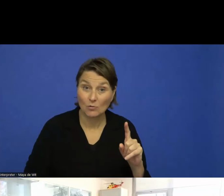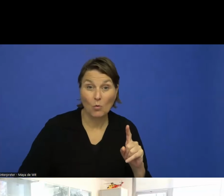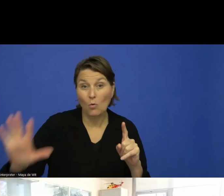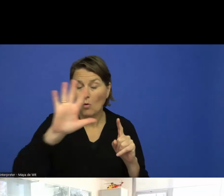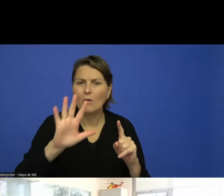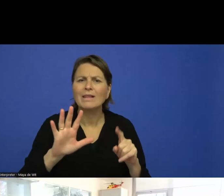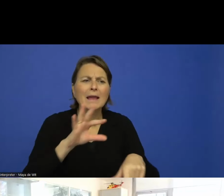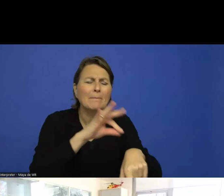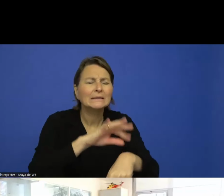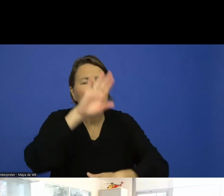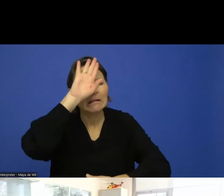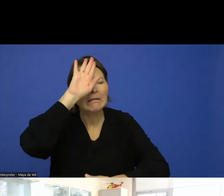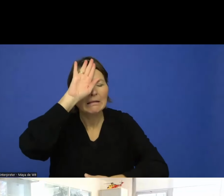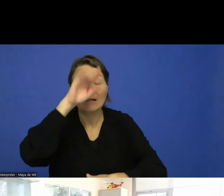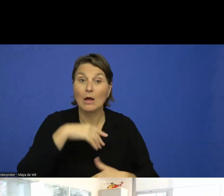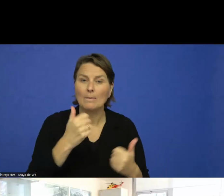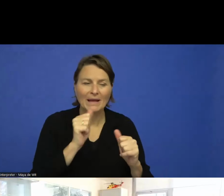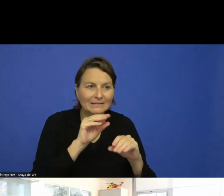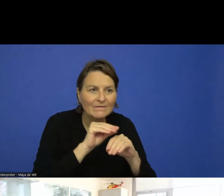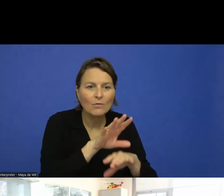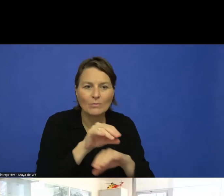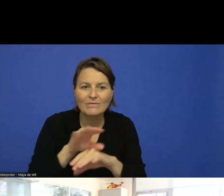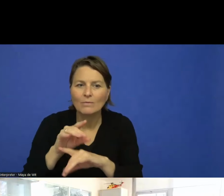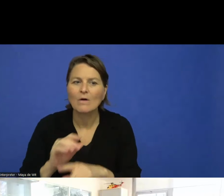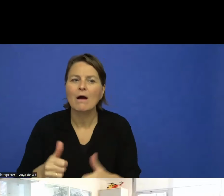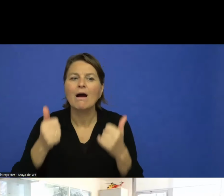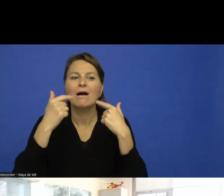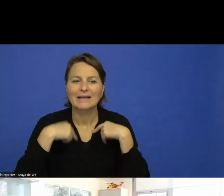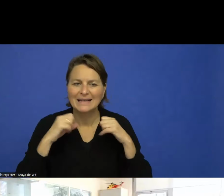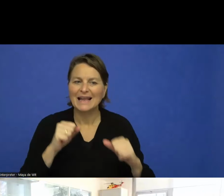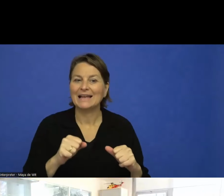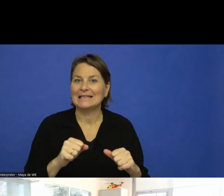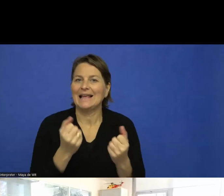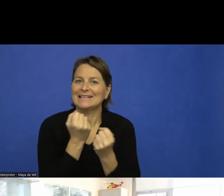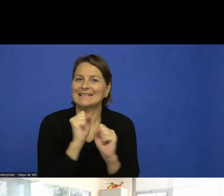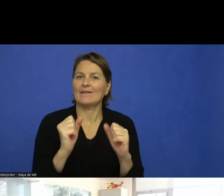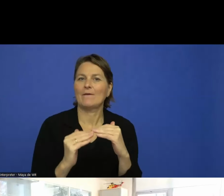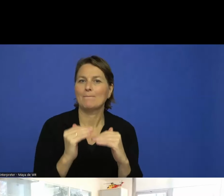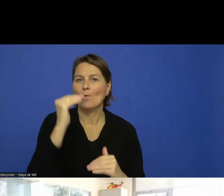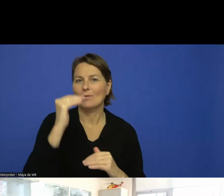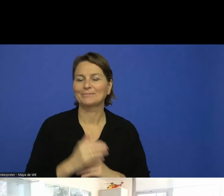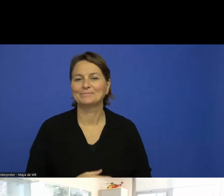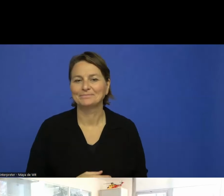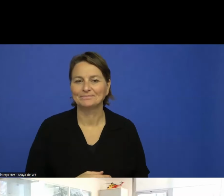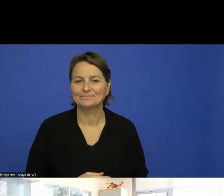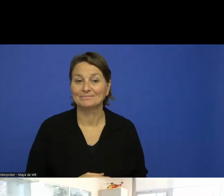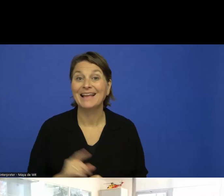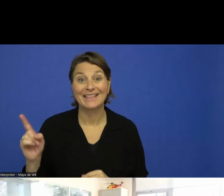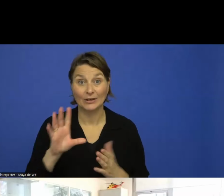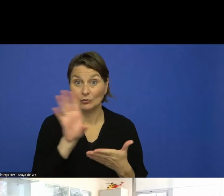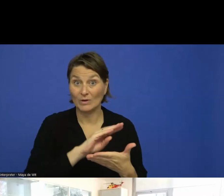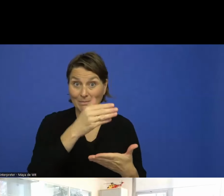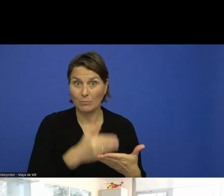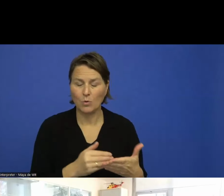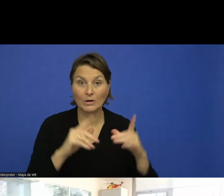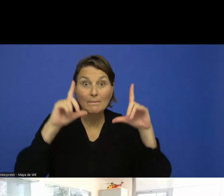in the NHS, the National Health Service in the UK. The pictures in this report are extraordinary. So